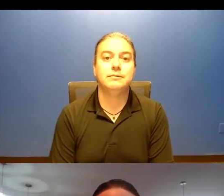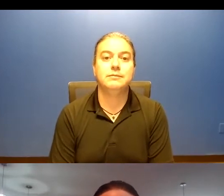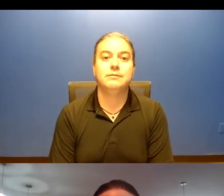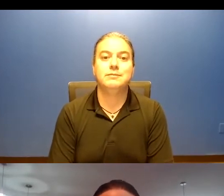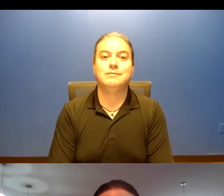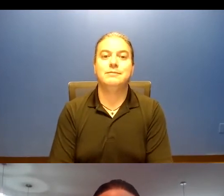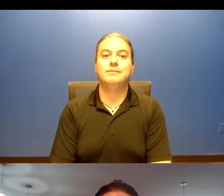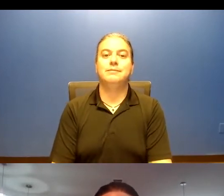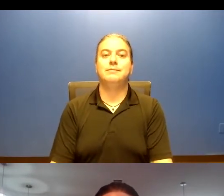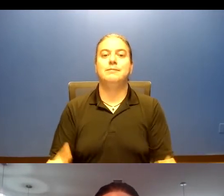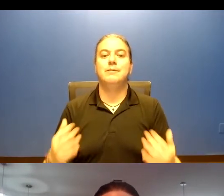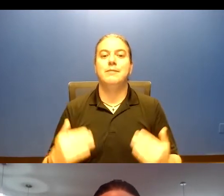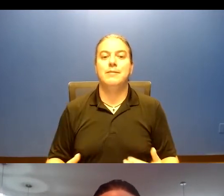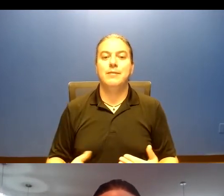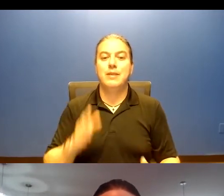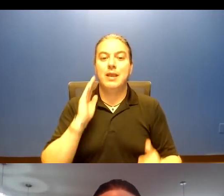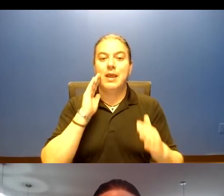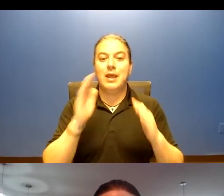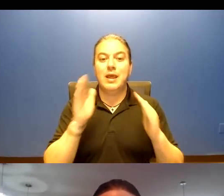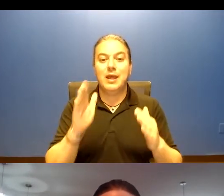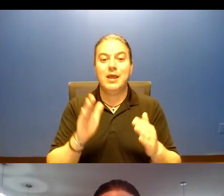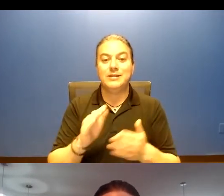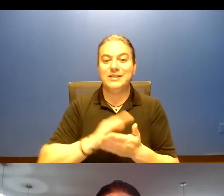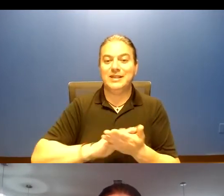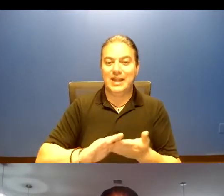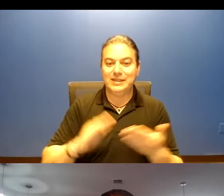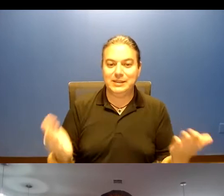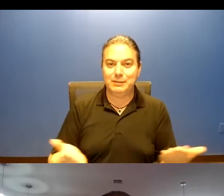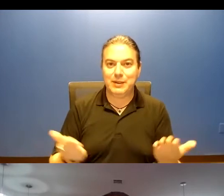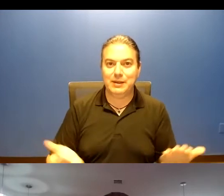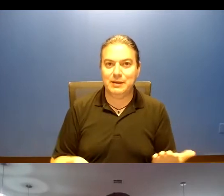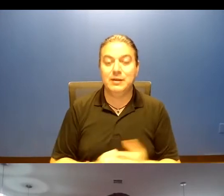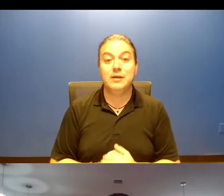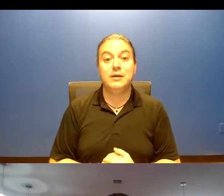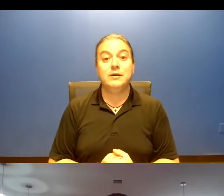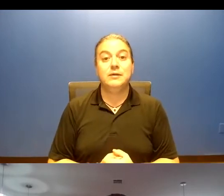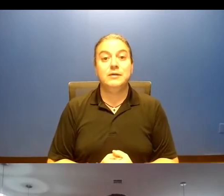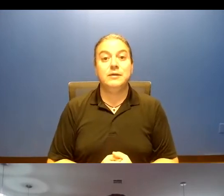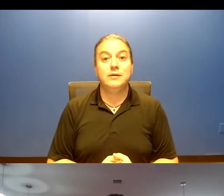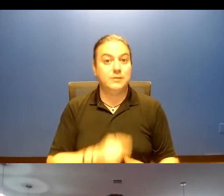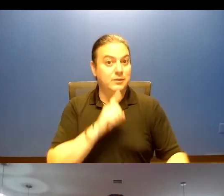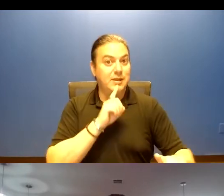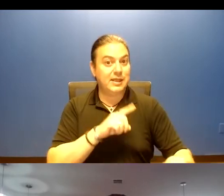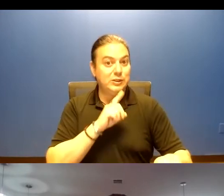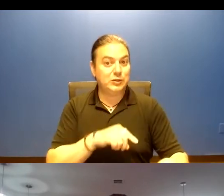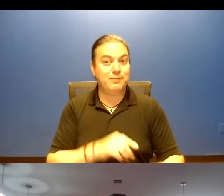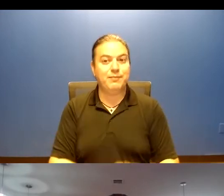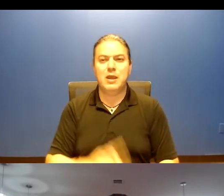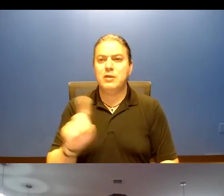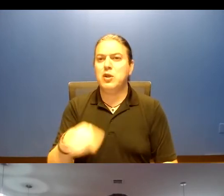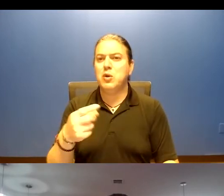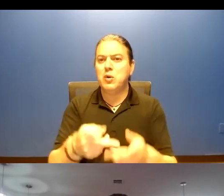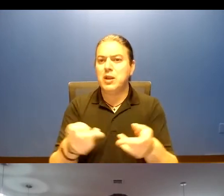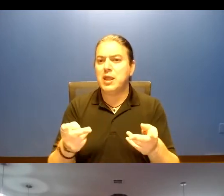Hello. Hi, everyone. It's nice to be here. So to answer the question, the only place I've had to find